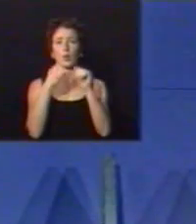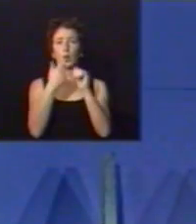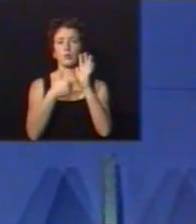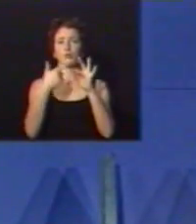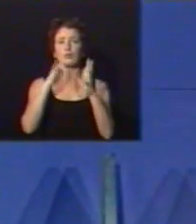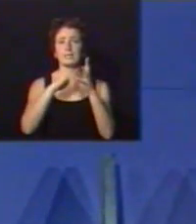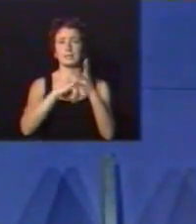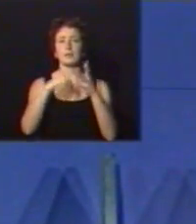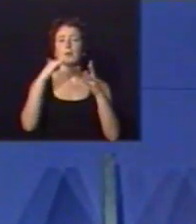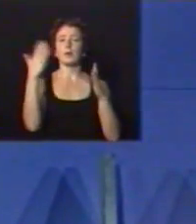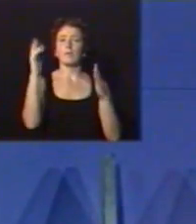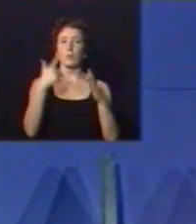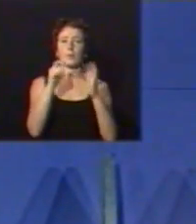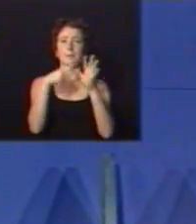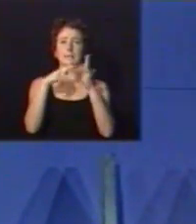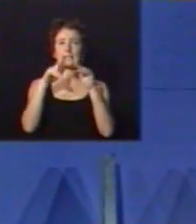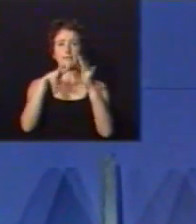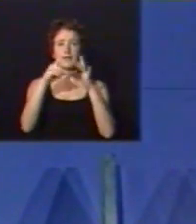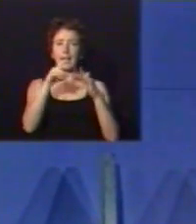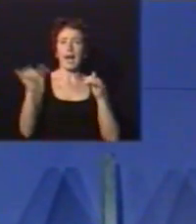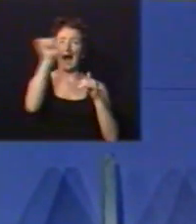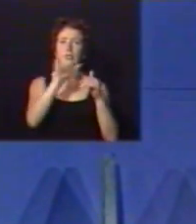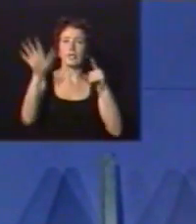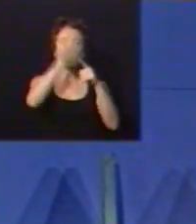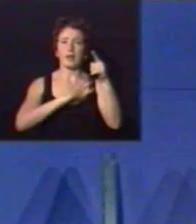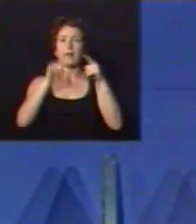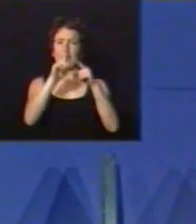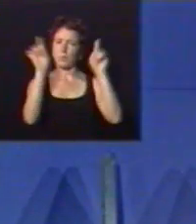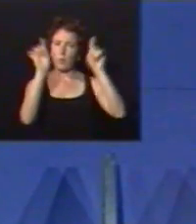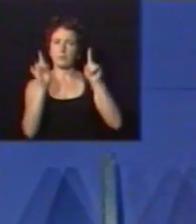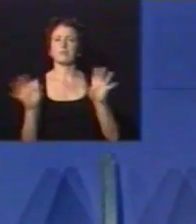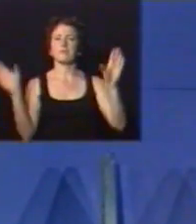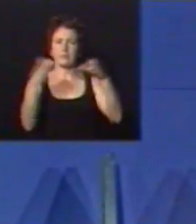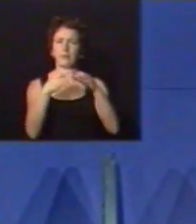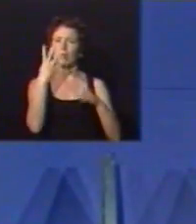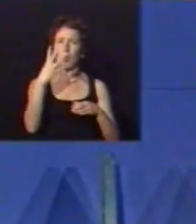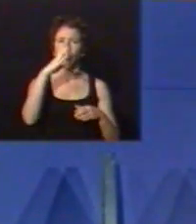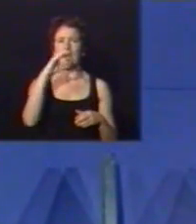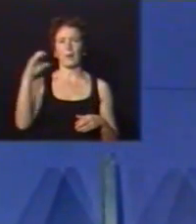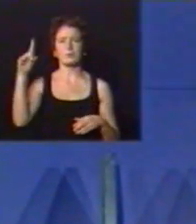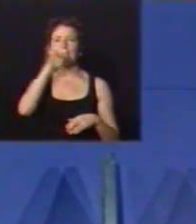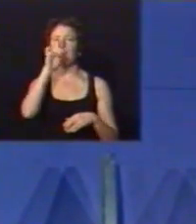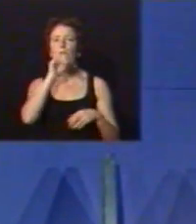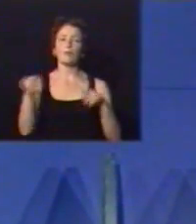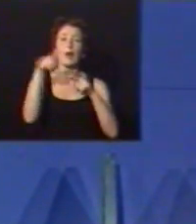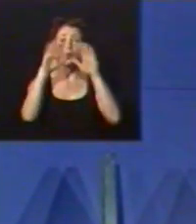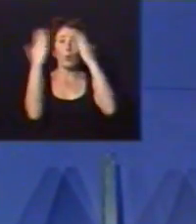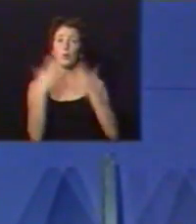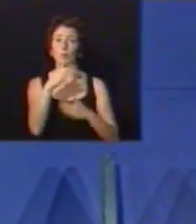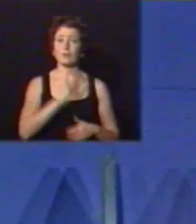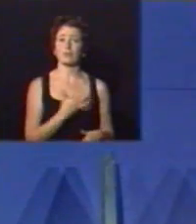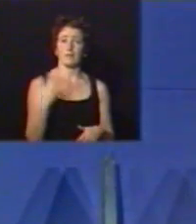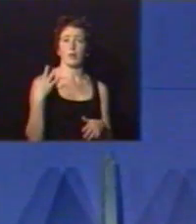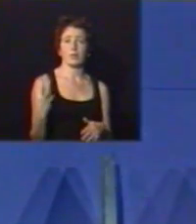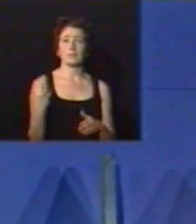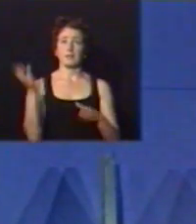and 10th of October this year. It brings together 4,000 delegates from throughout the world. If you're interested in being a volunteer for